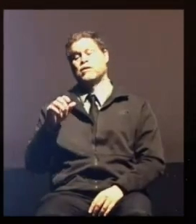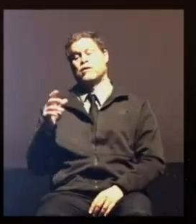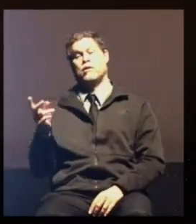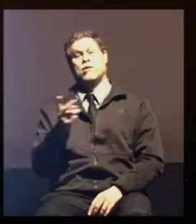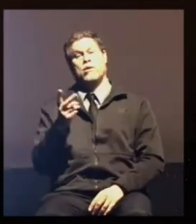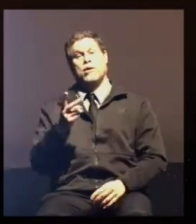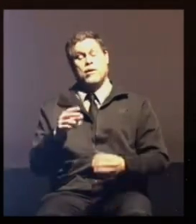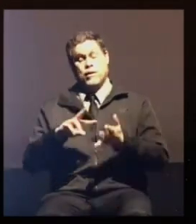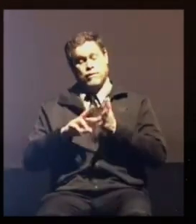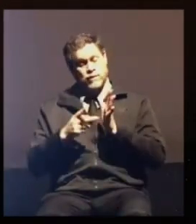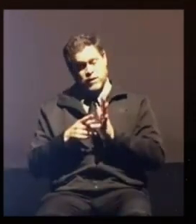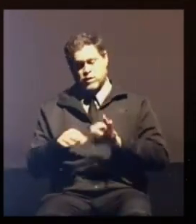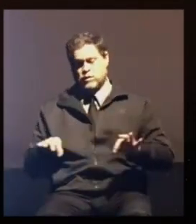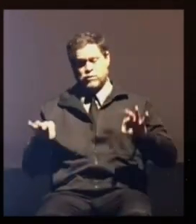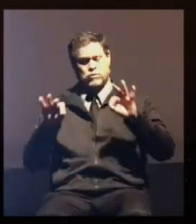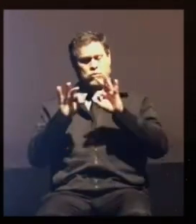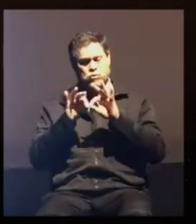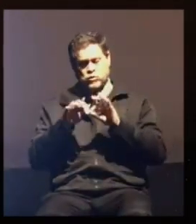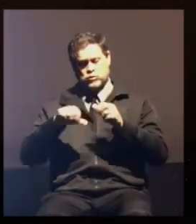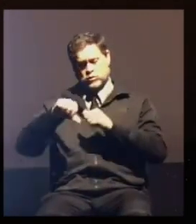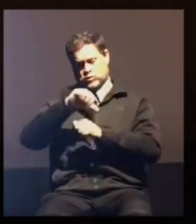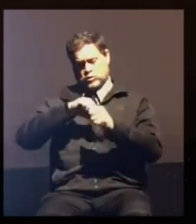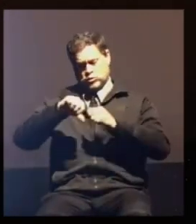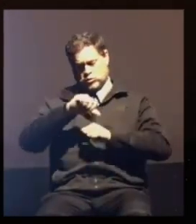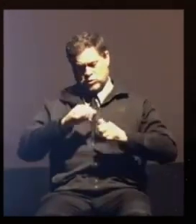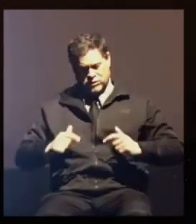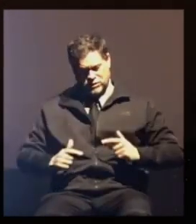bring meaning and purpose to each other's lives,